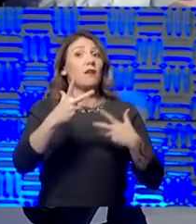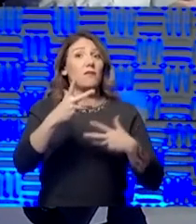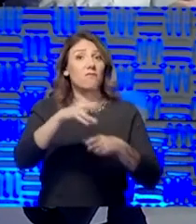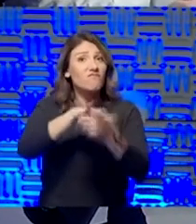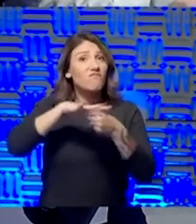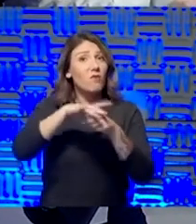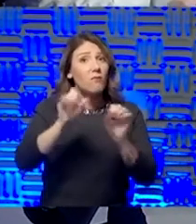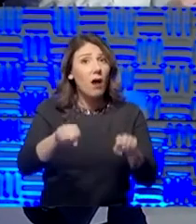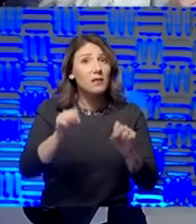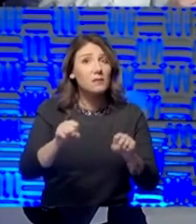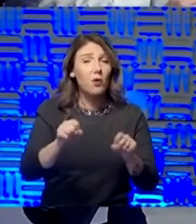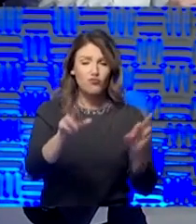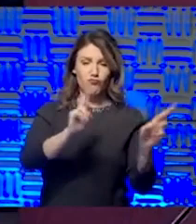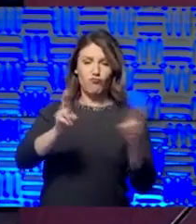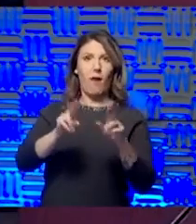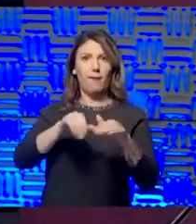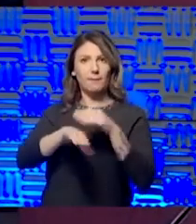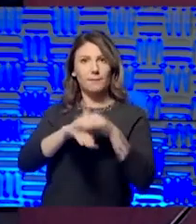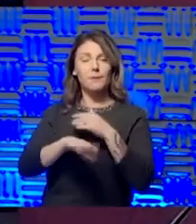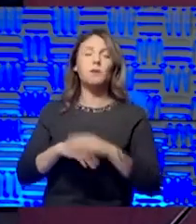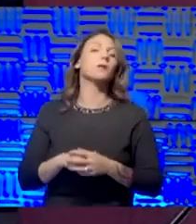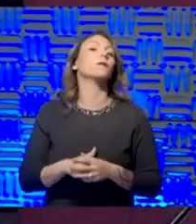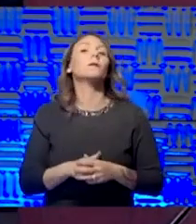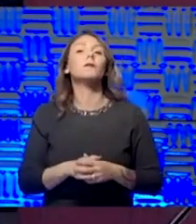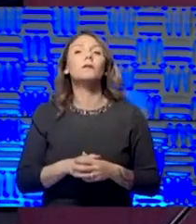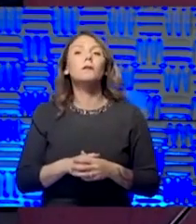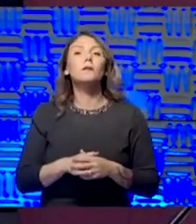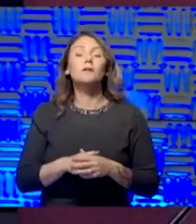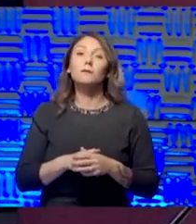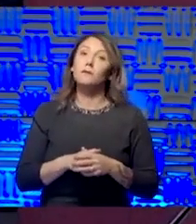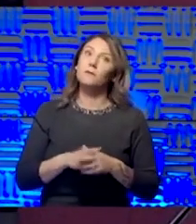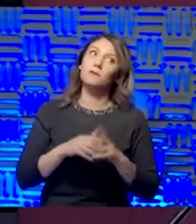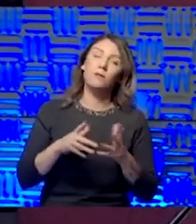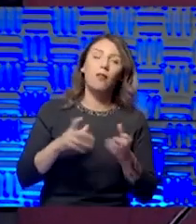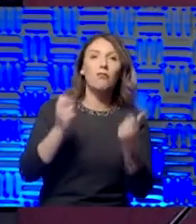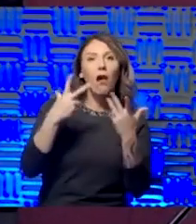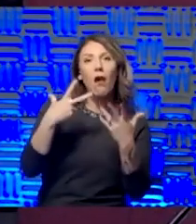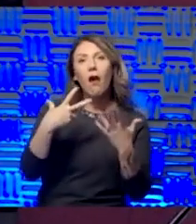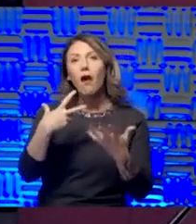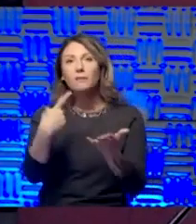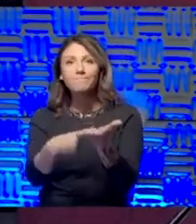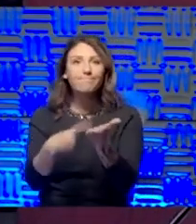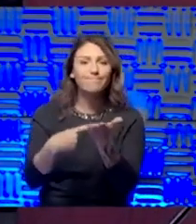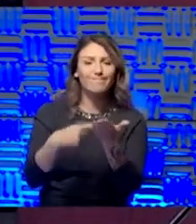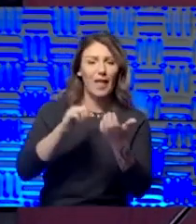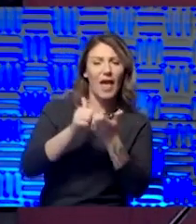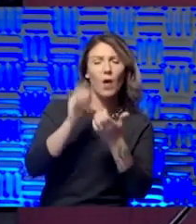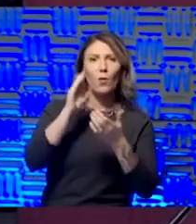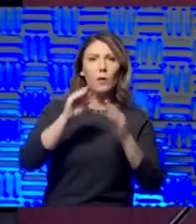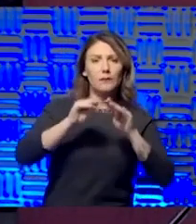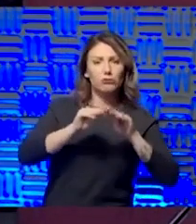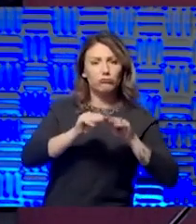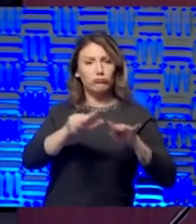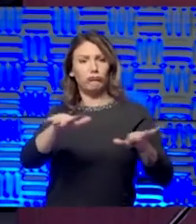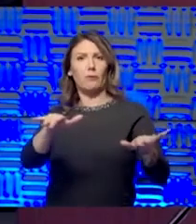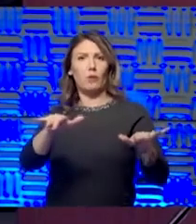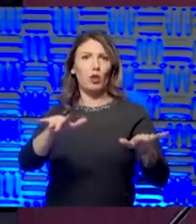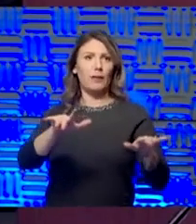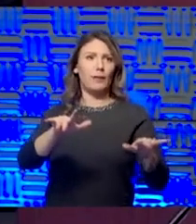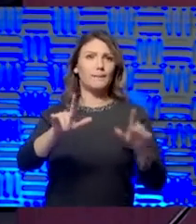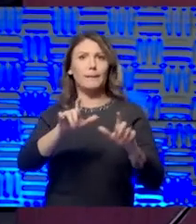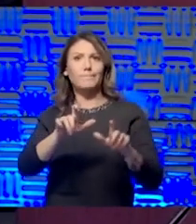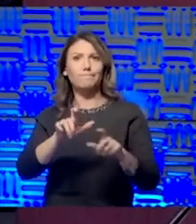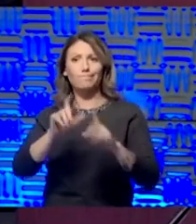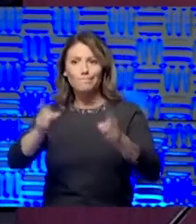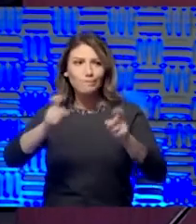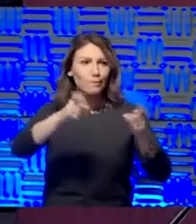accessible. And there's a great deal of talk about how that is going to get distributed across the state. And